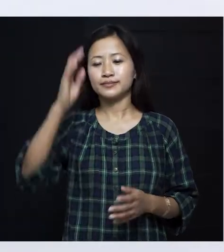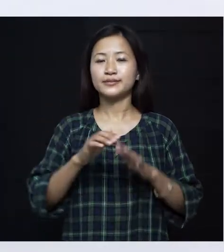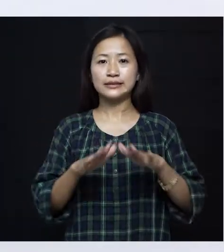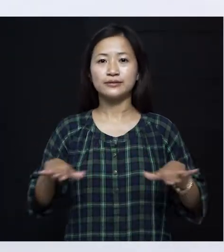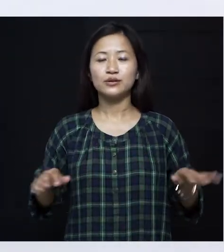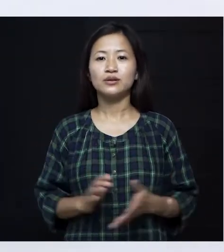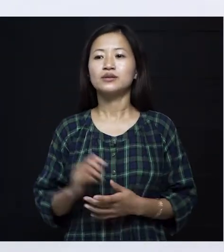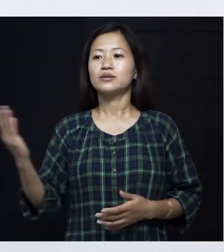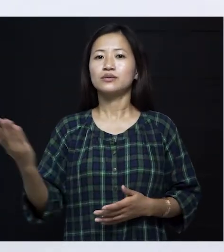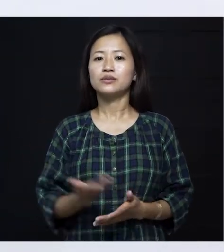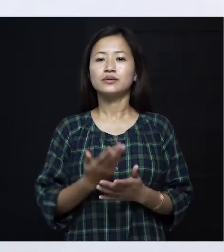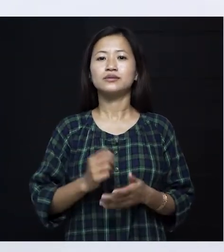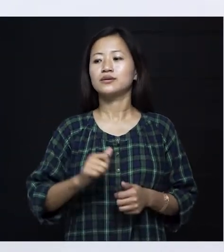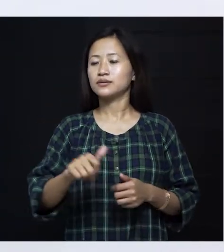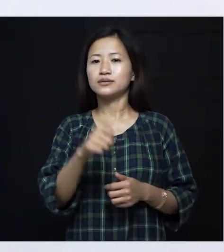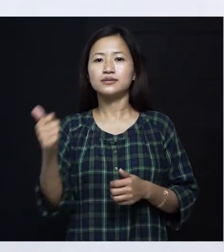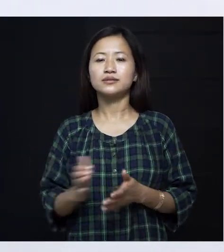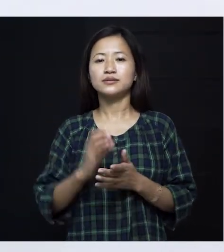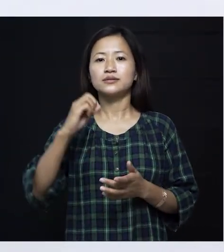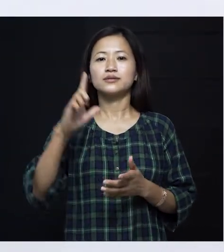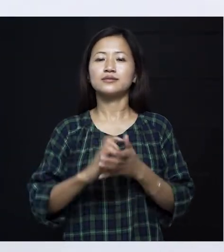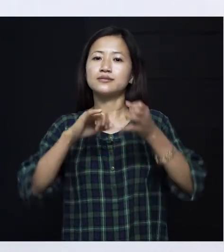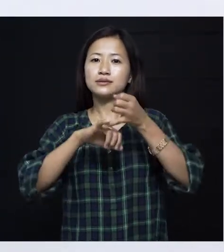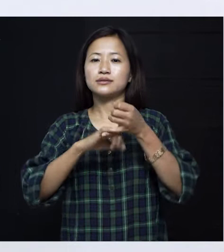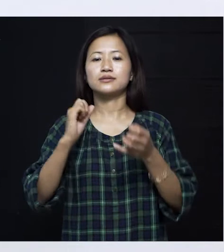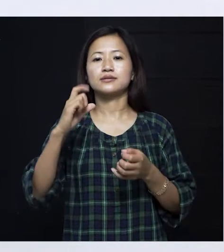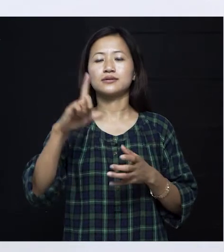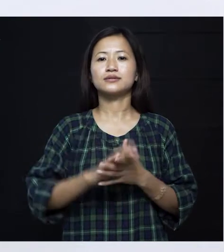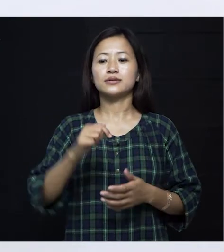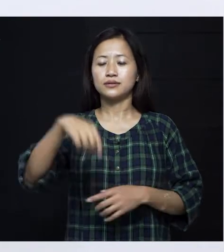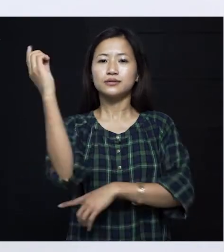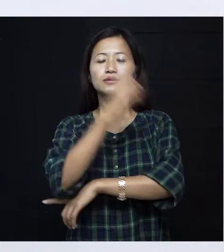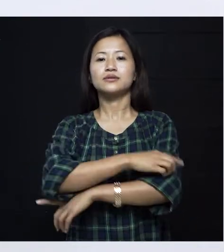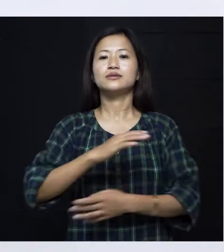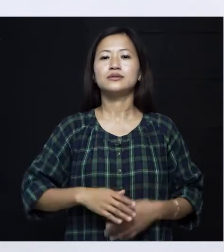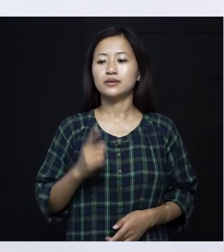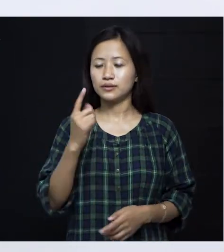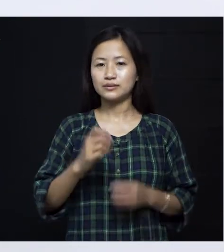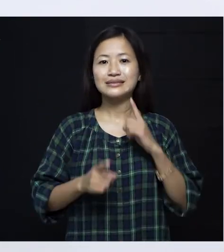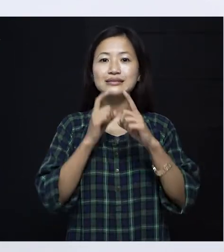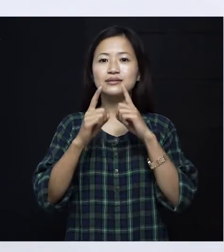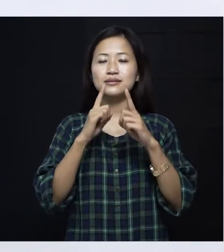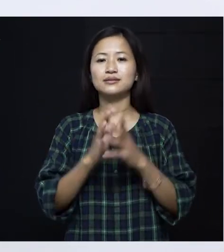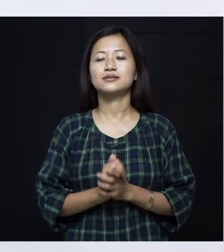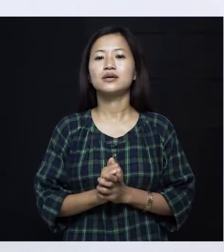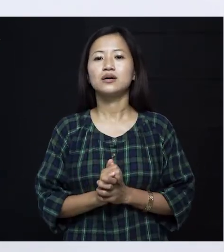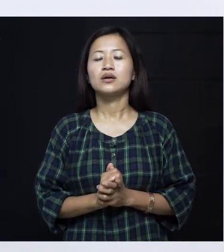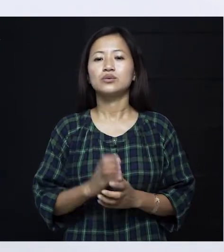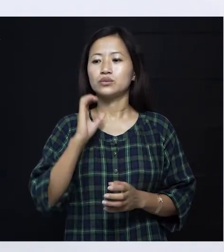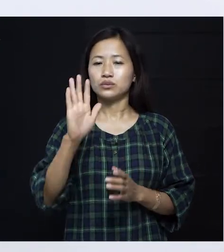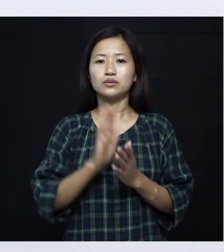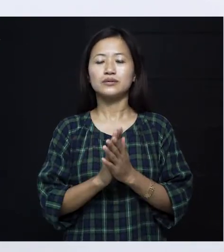Hello students, welcome to another class of social science, okay? And today I will be discussing about